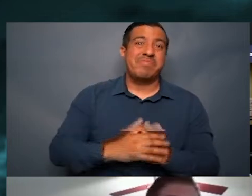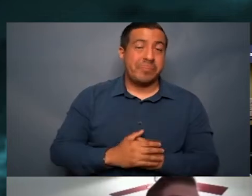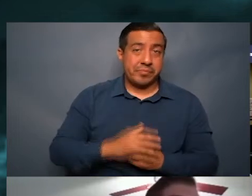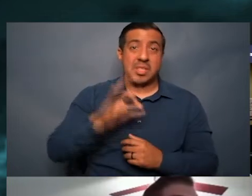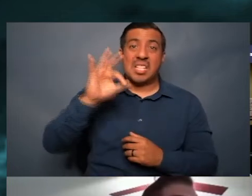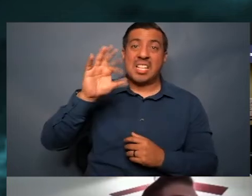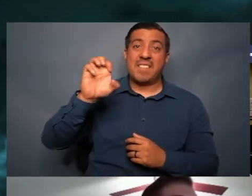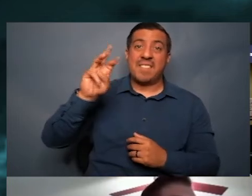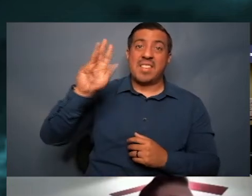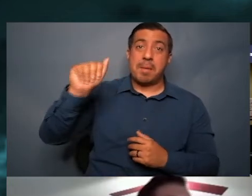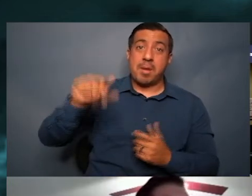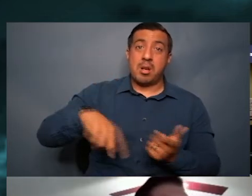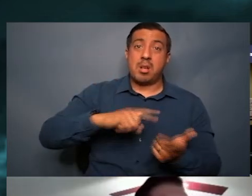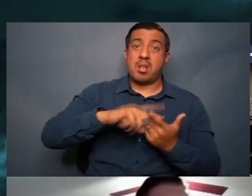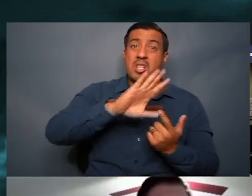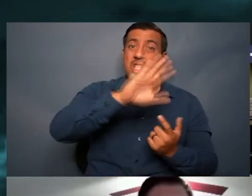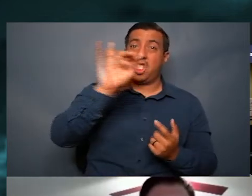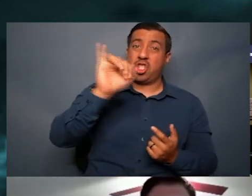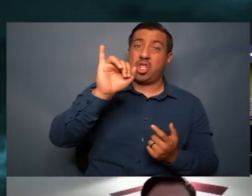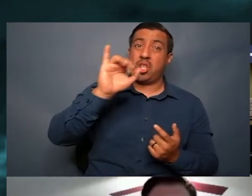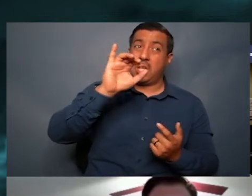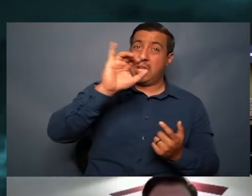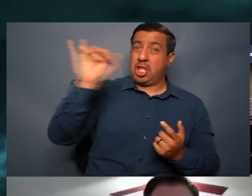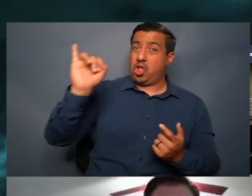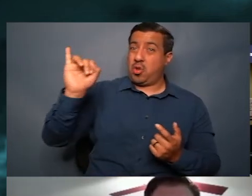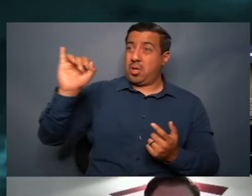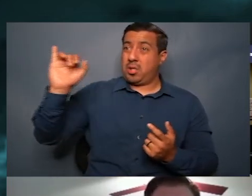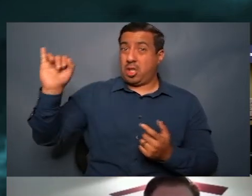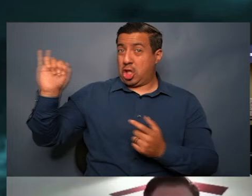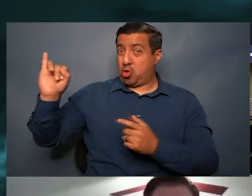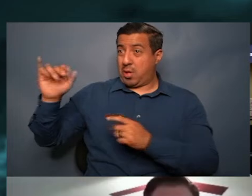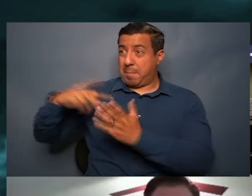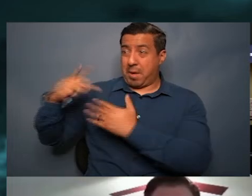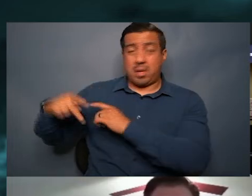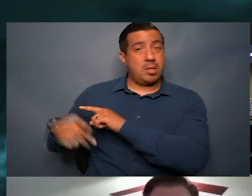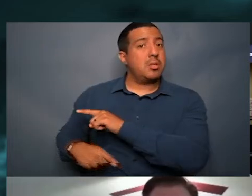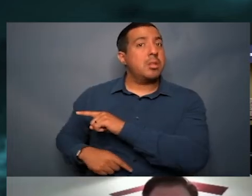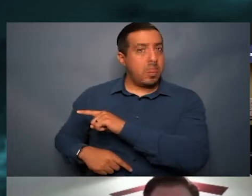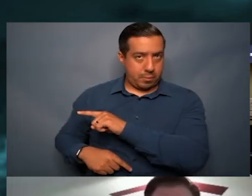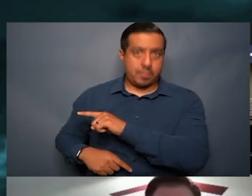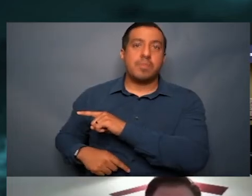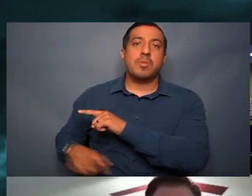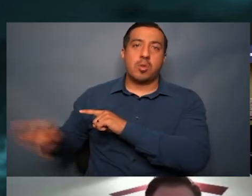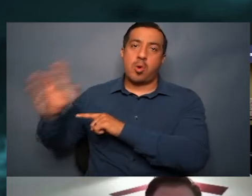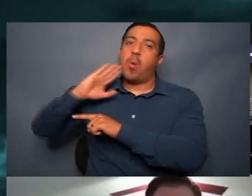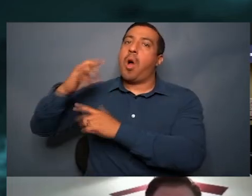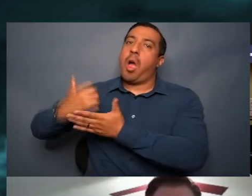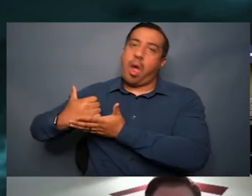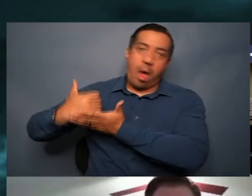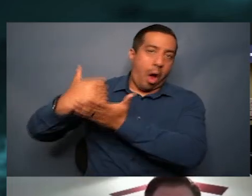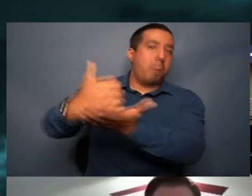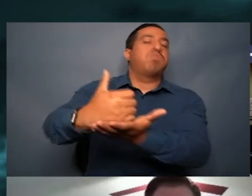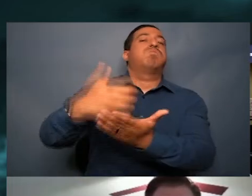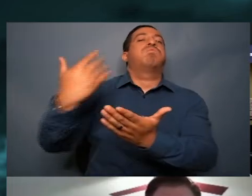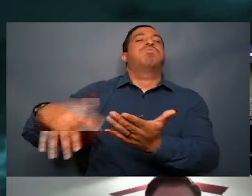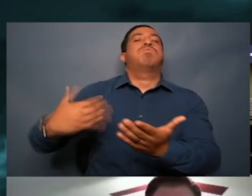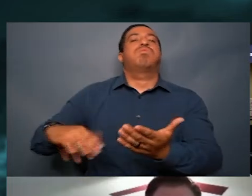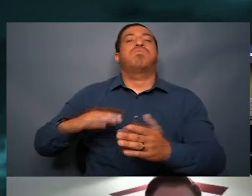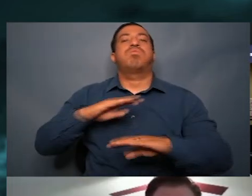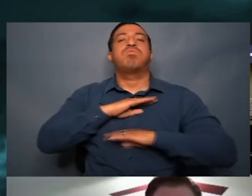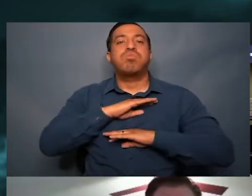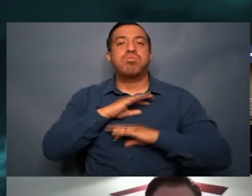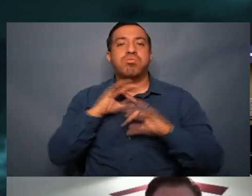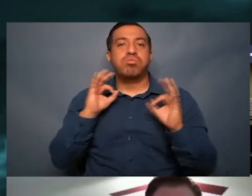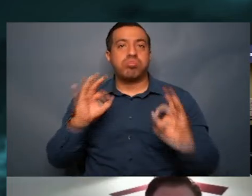insurance program would grant you, but your insurance policy is what helps you as